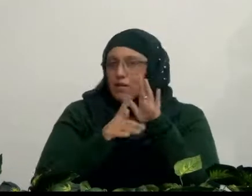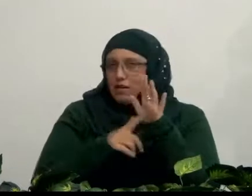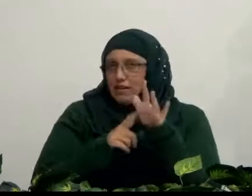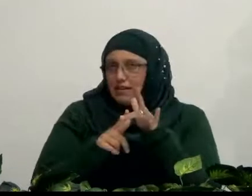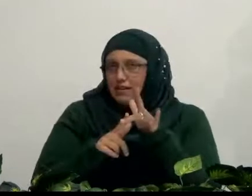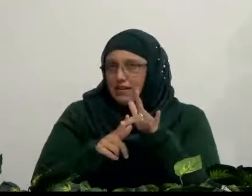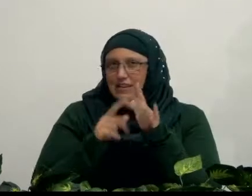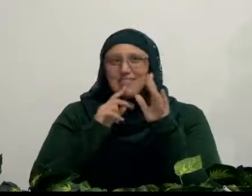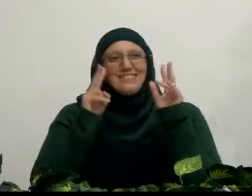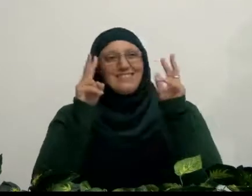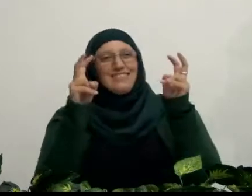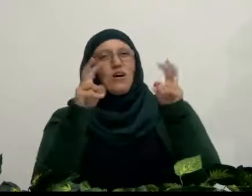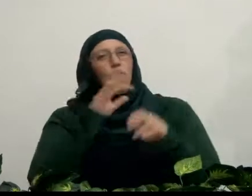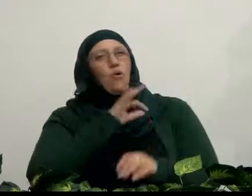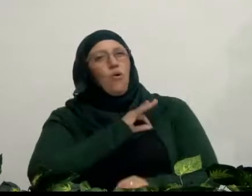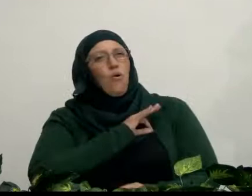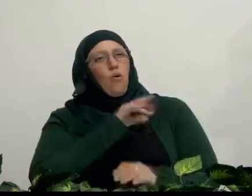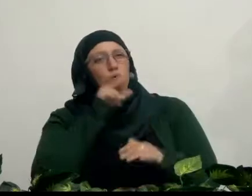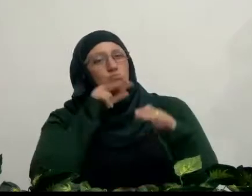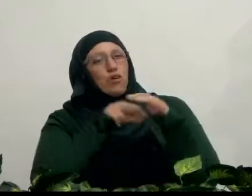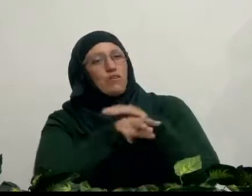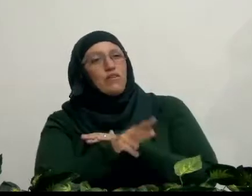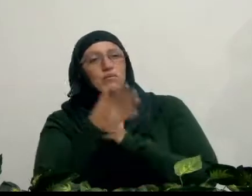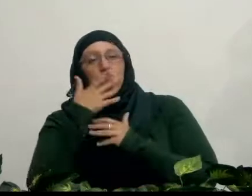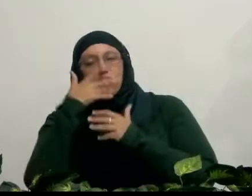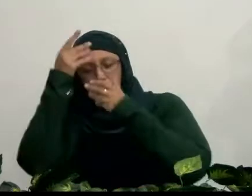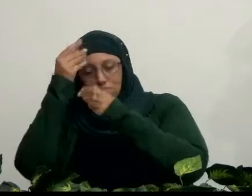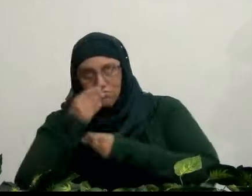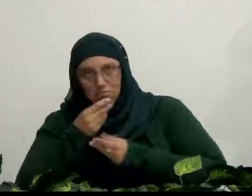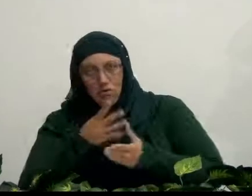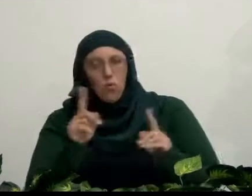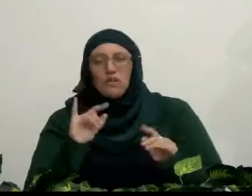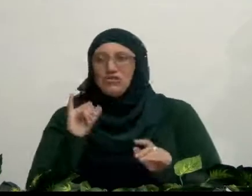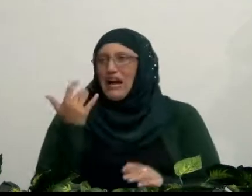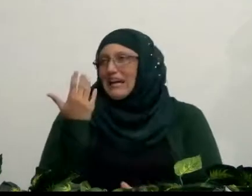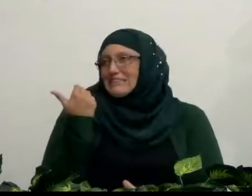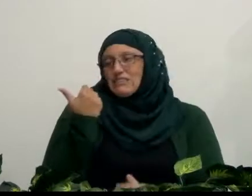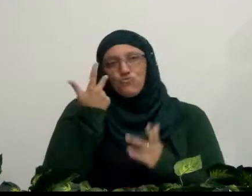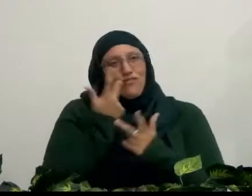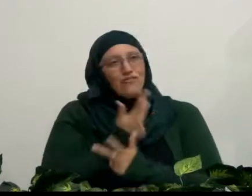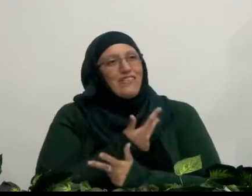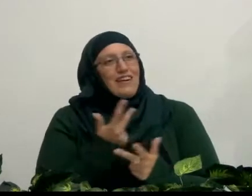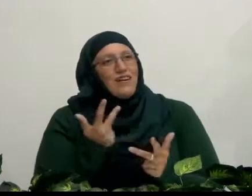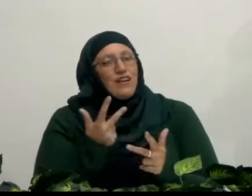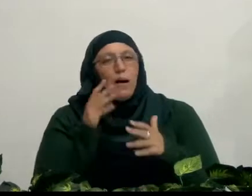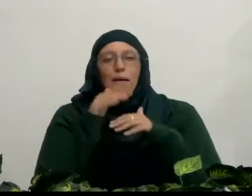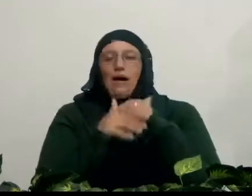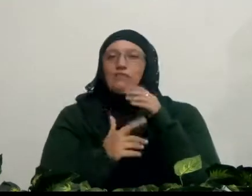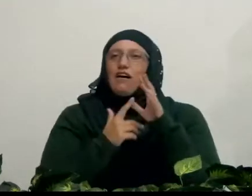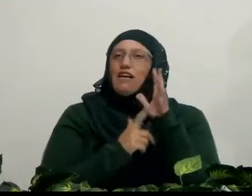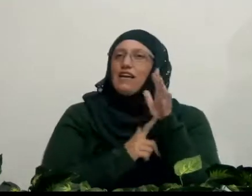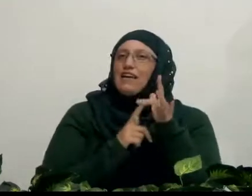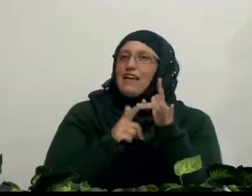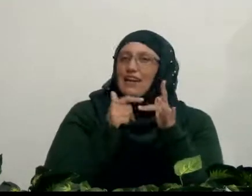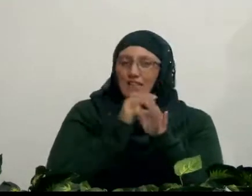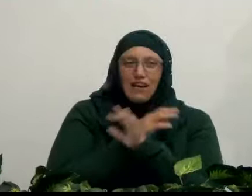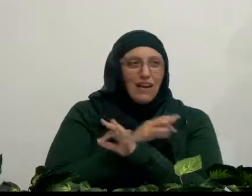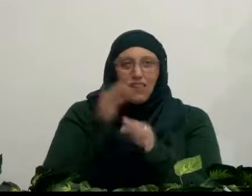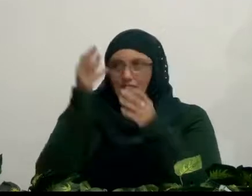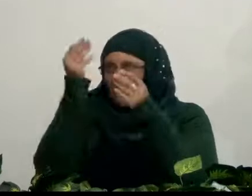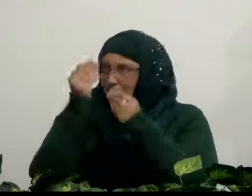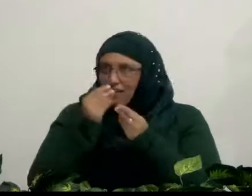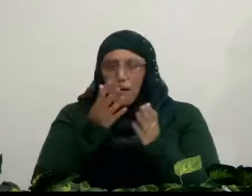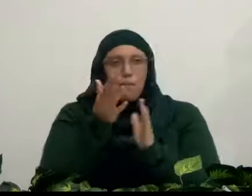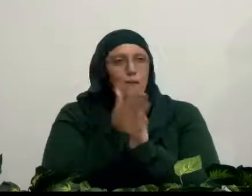convey what has just been revealed to you with regard to Ali, and if you do not do so, you will not have conveyed his message at